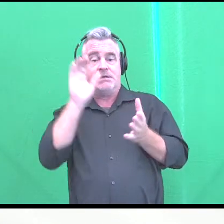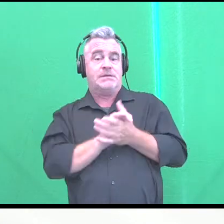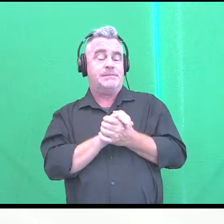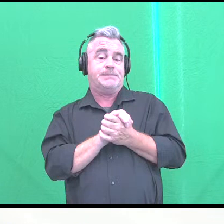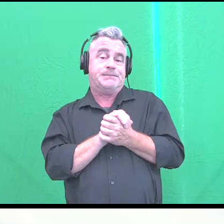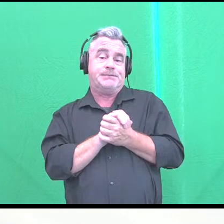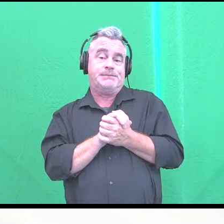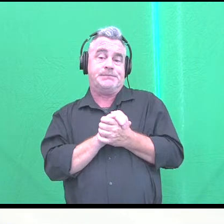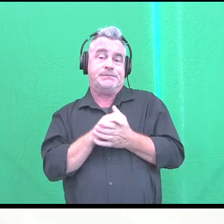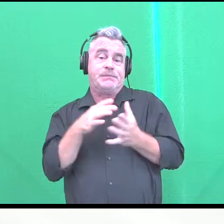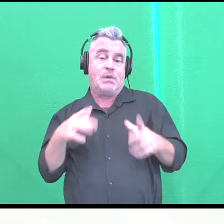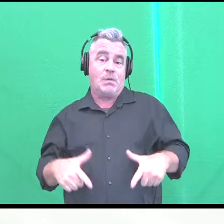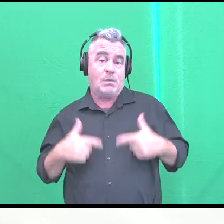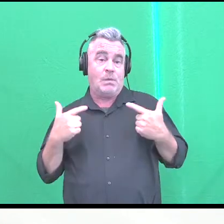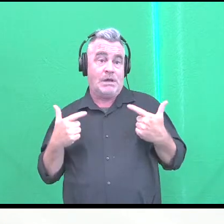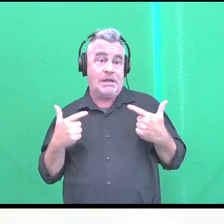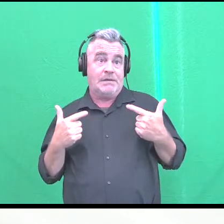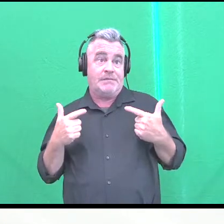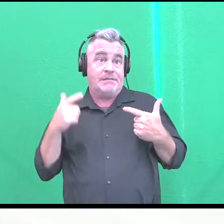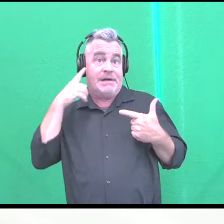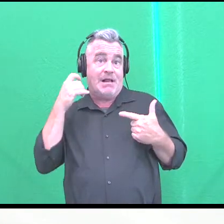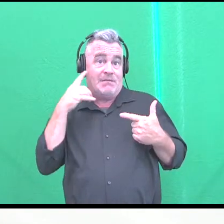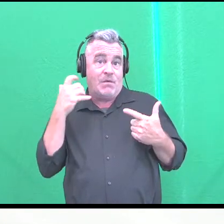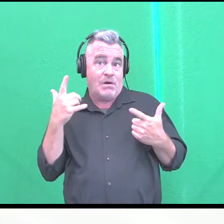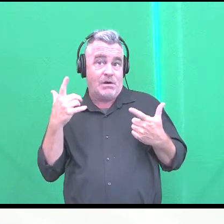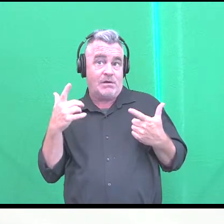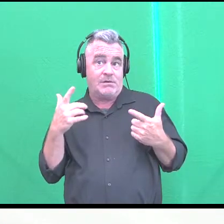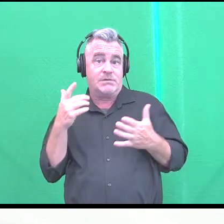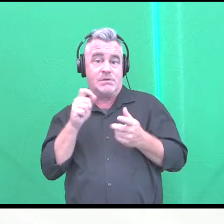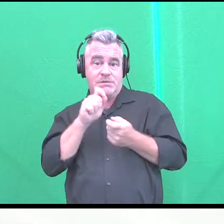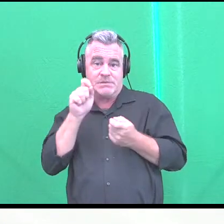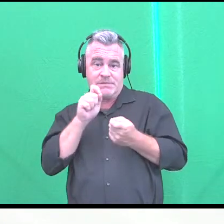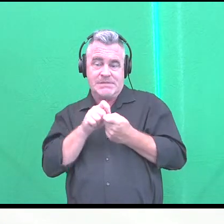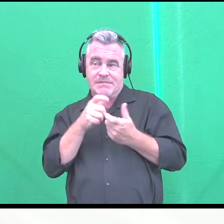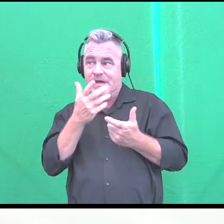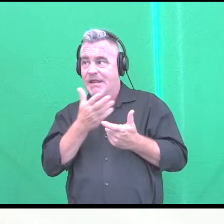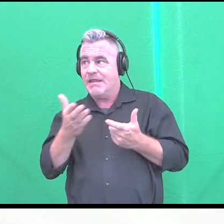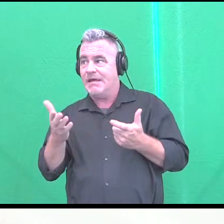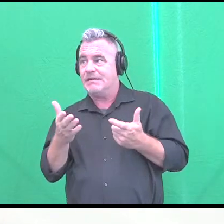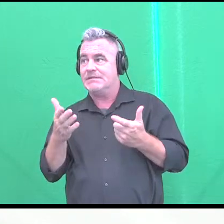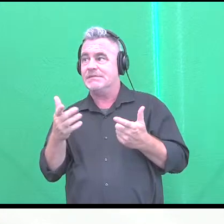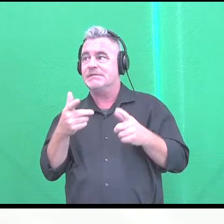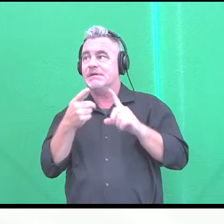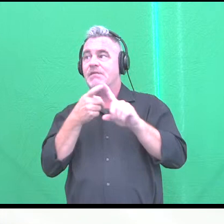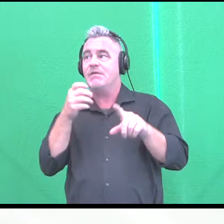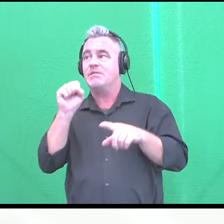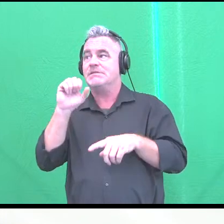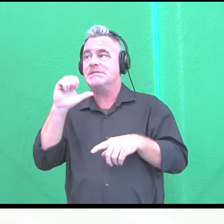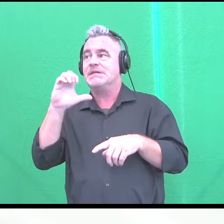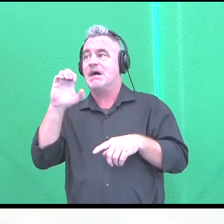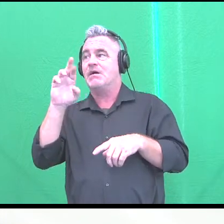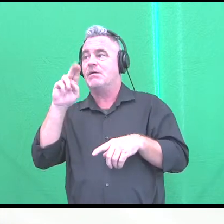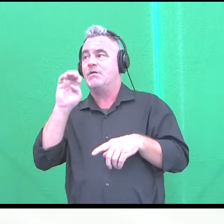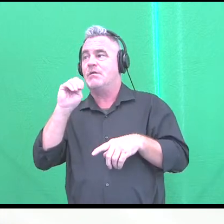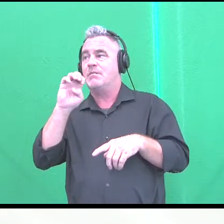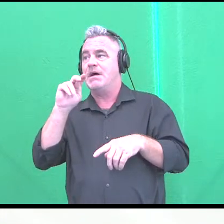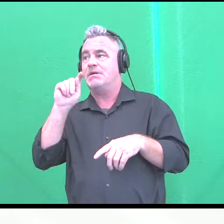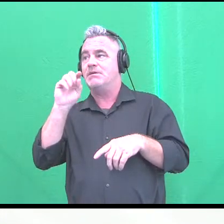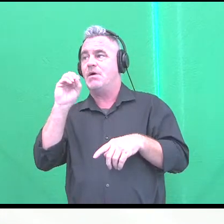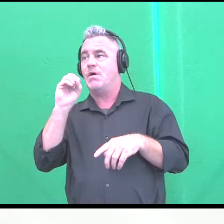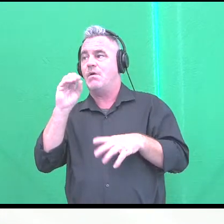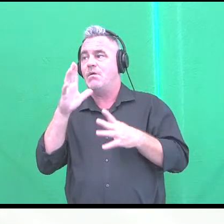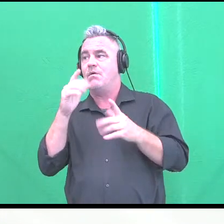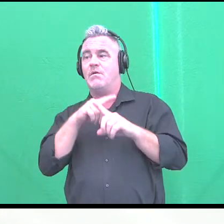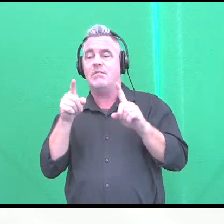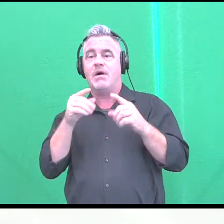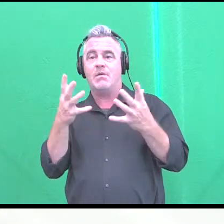We know we live in California, so we have certain things coming down from Sacramento, but we're asking our board to stand up for our